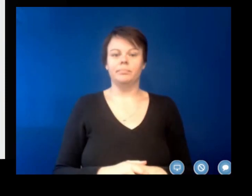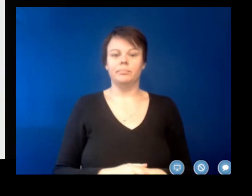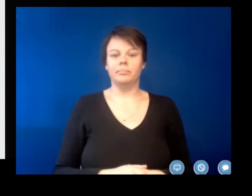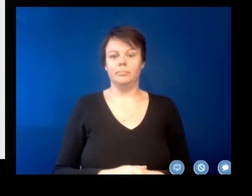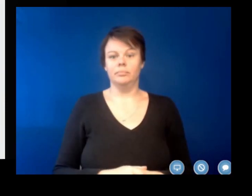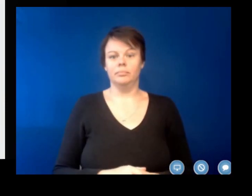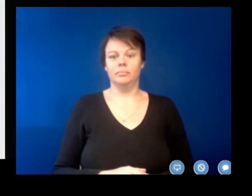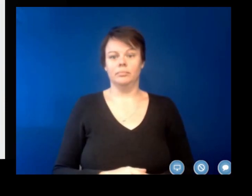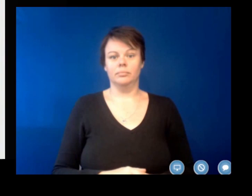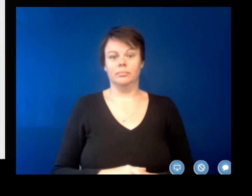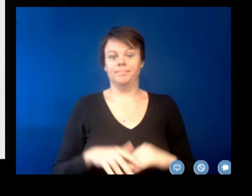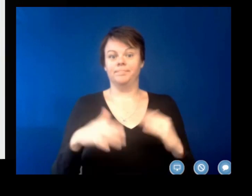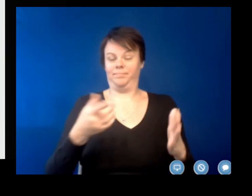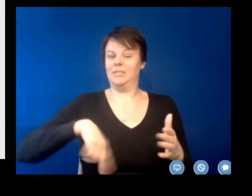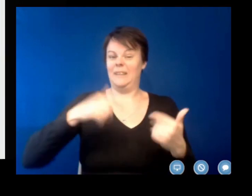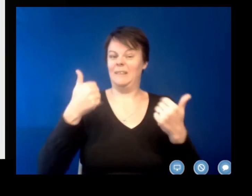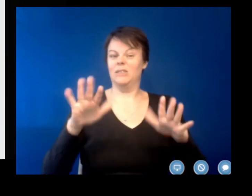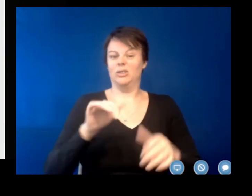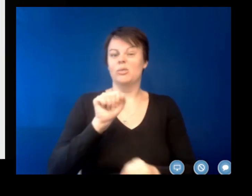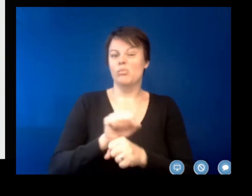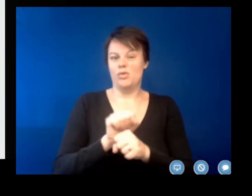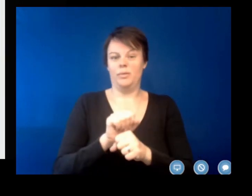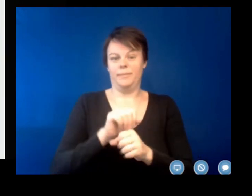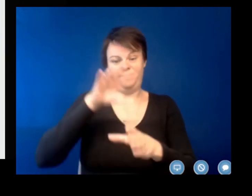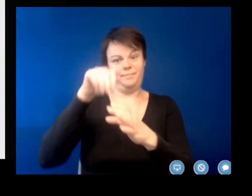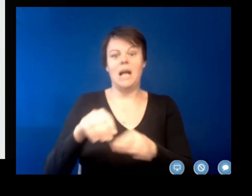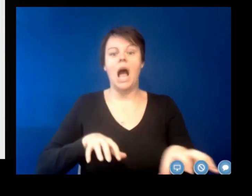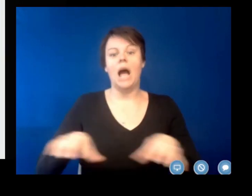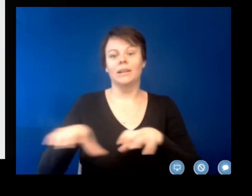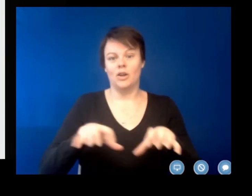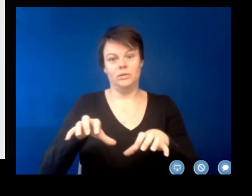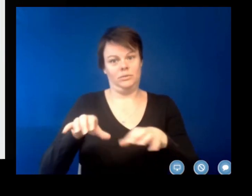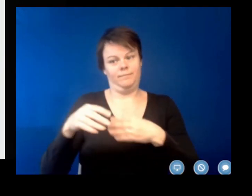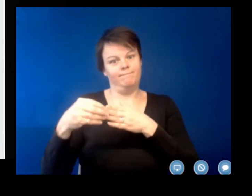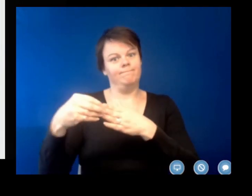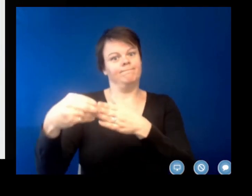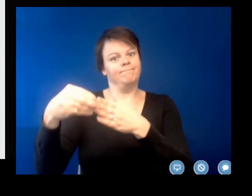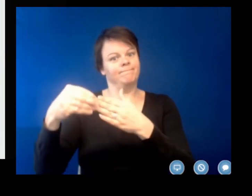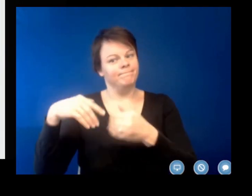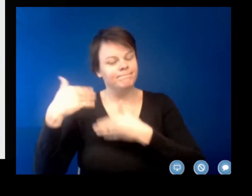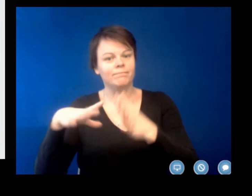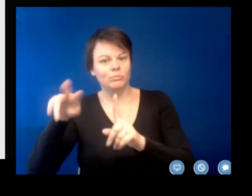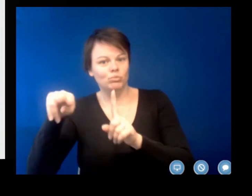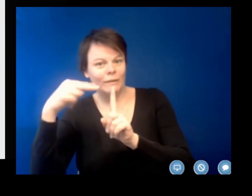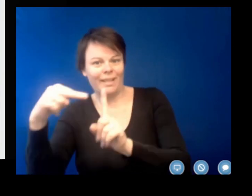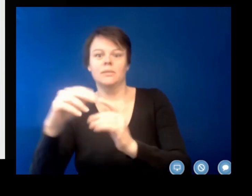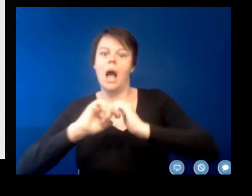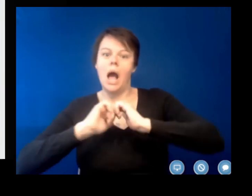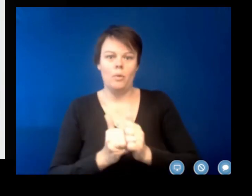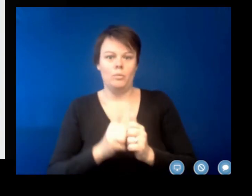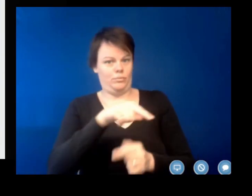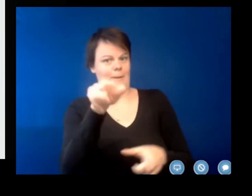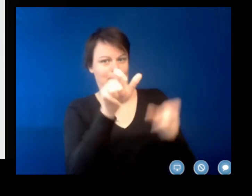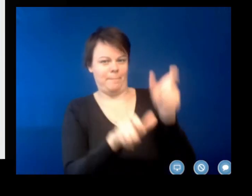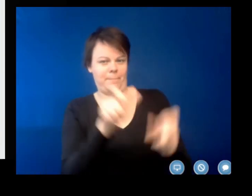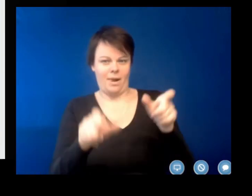So what is important for our study is that all these people had knowledge on global issues. So